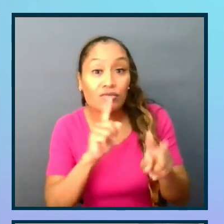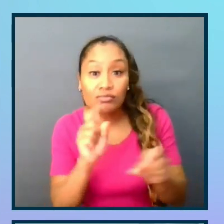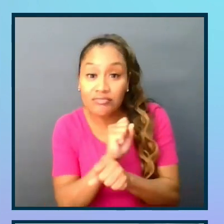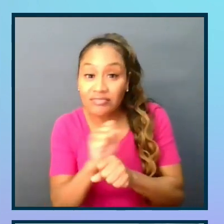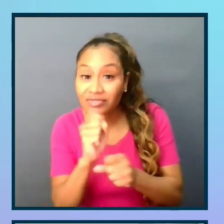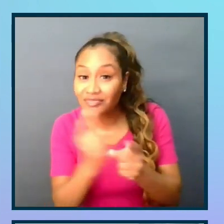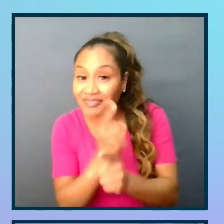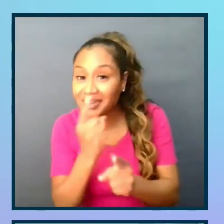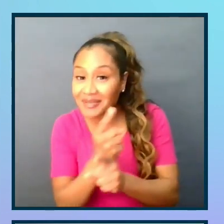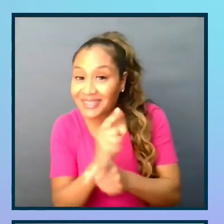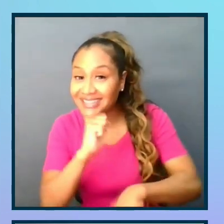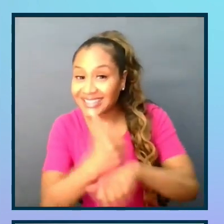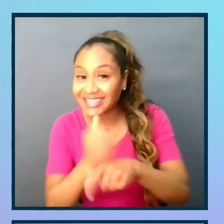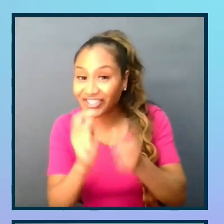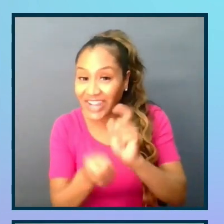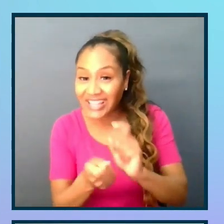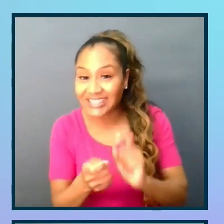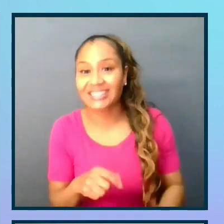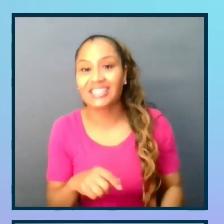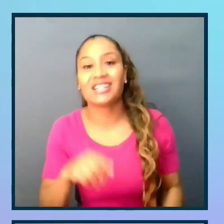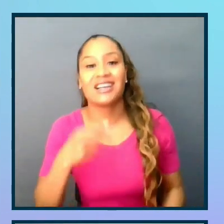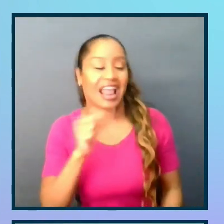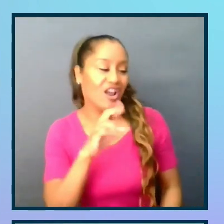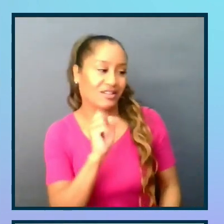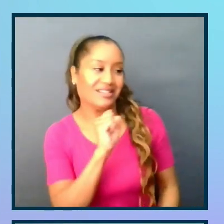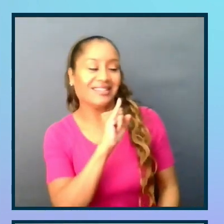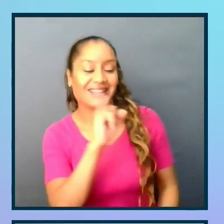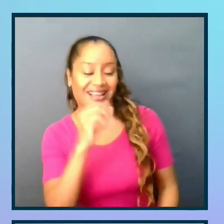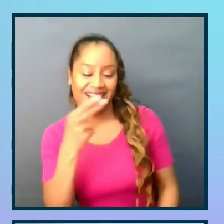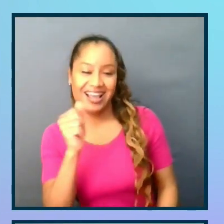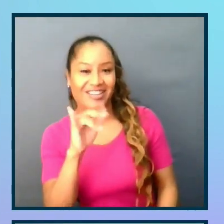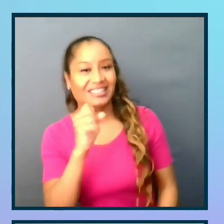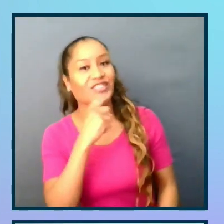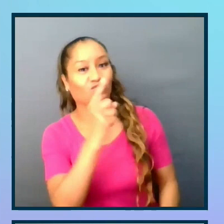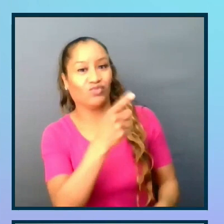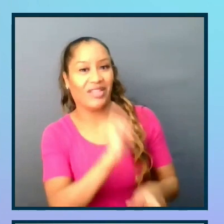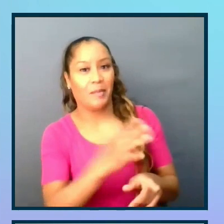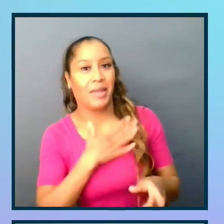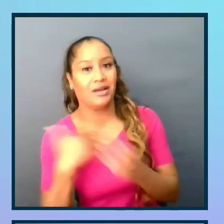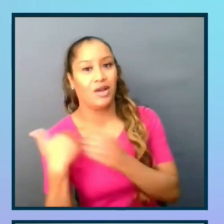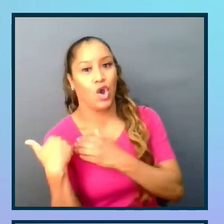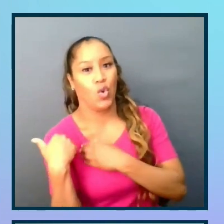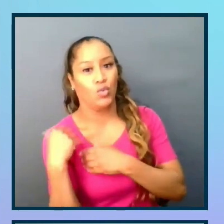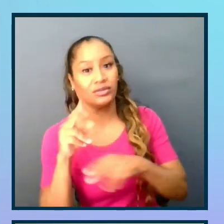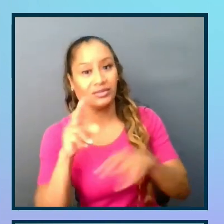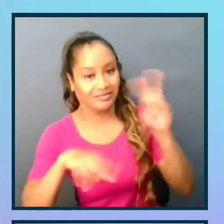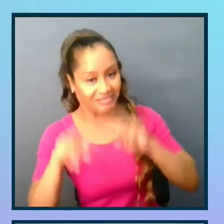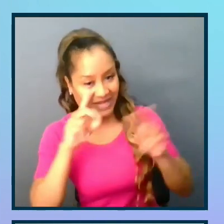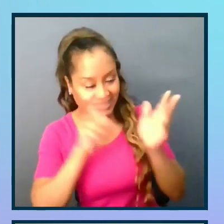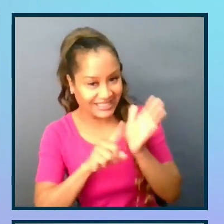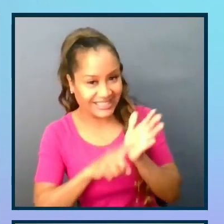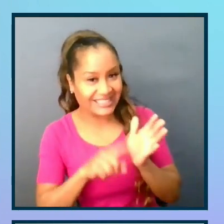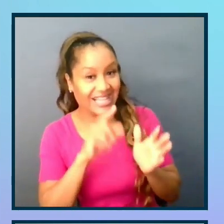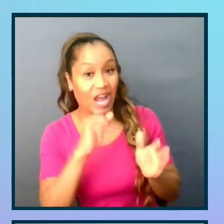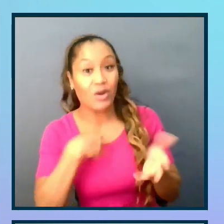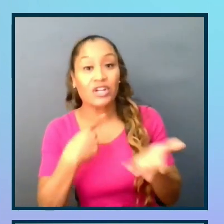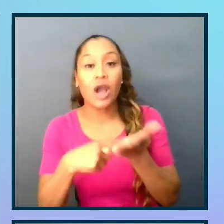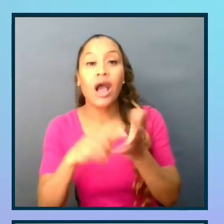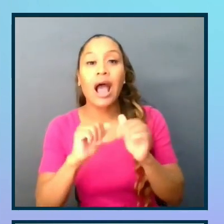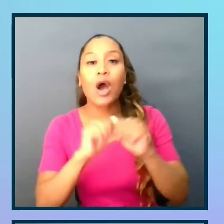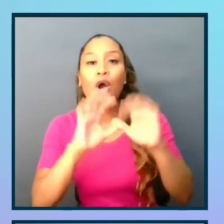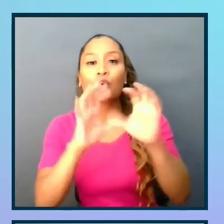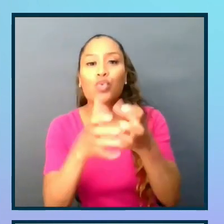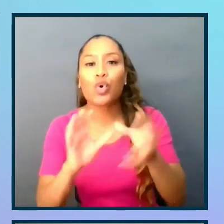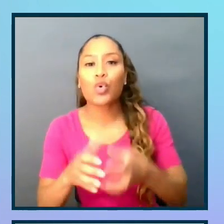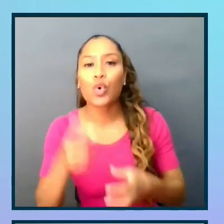Yes, and another reason I want to inspect it to make sure we did the other thing we've talked about a lot, which is the grouping mechanism. So let's